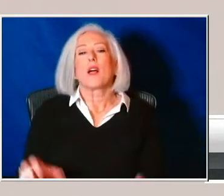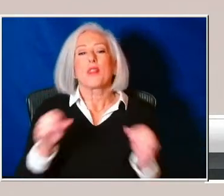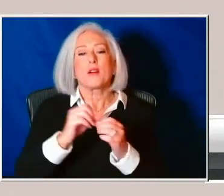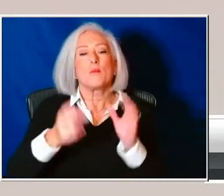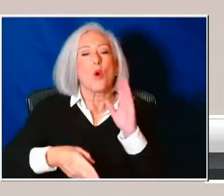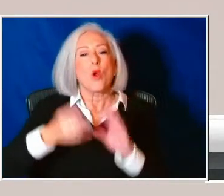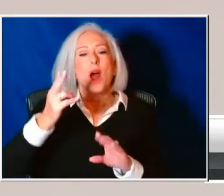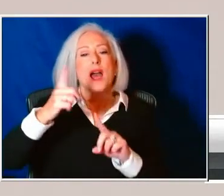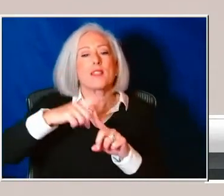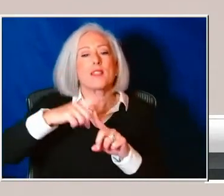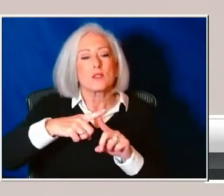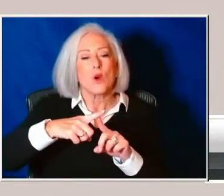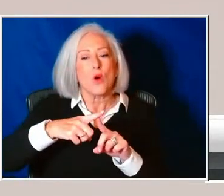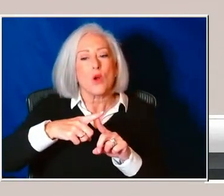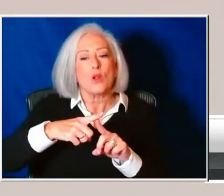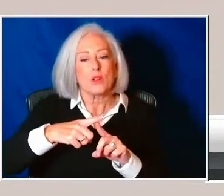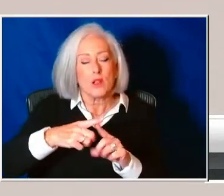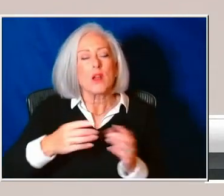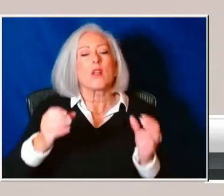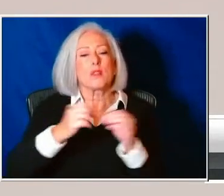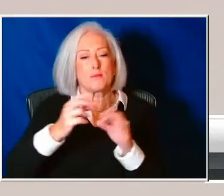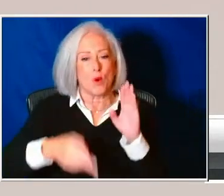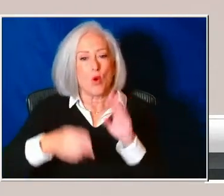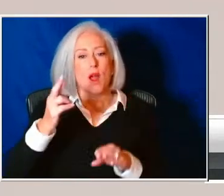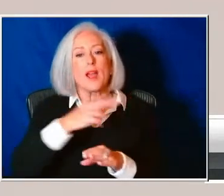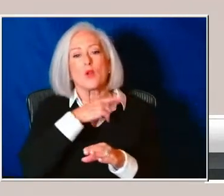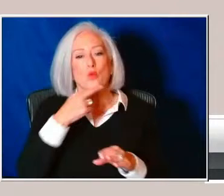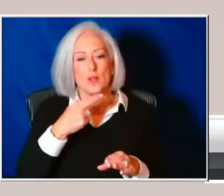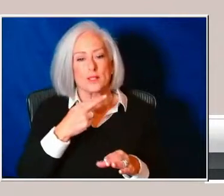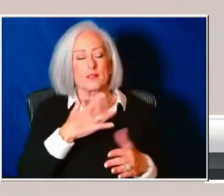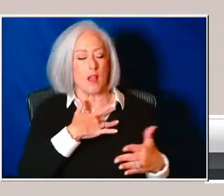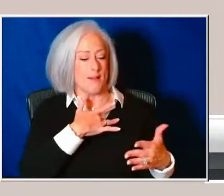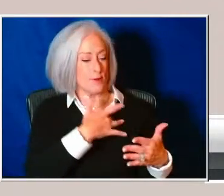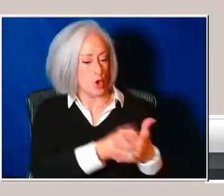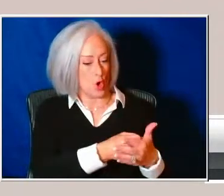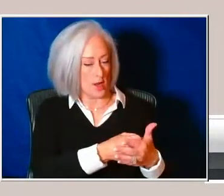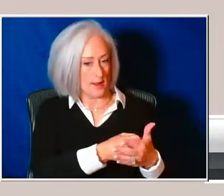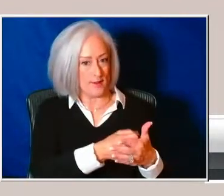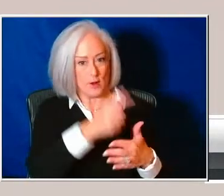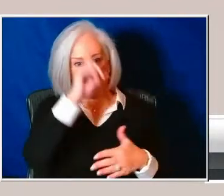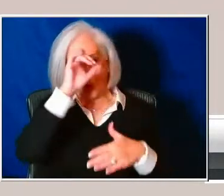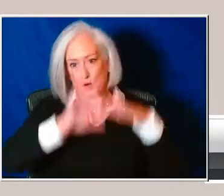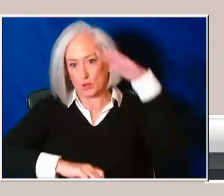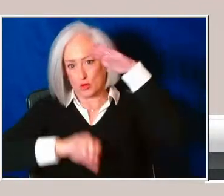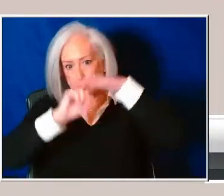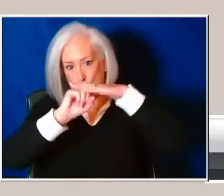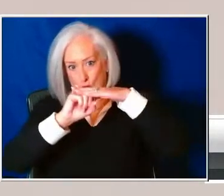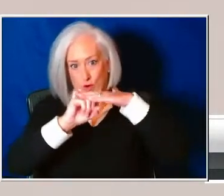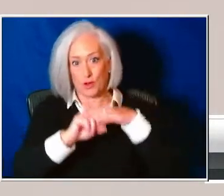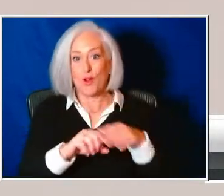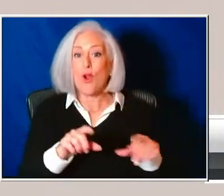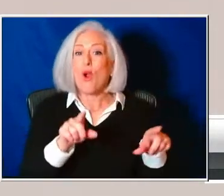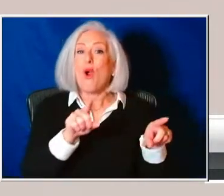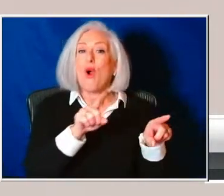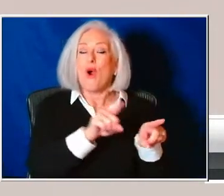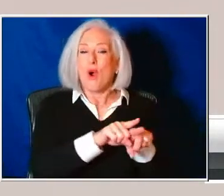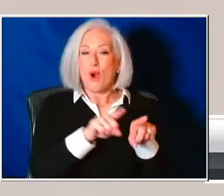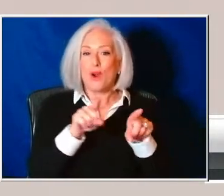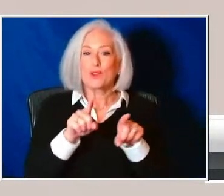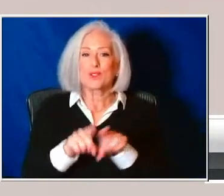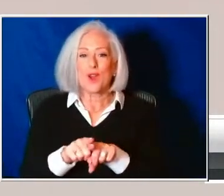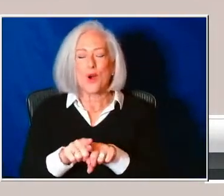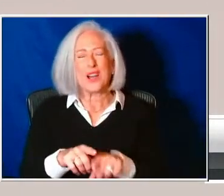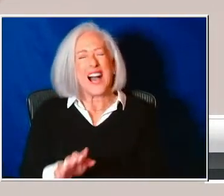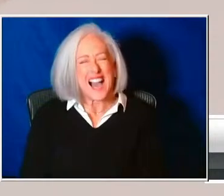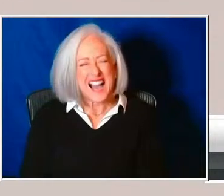the risk of a cardiac event or stroke. And also, It's probably too late now, right?